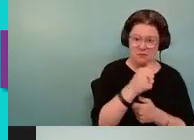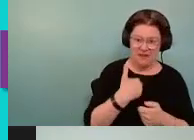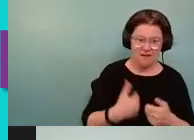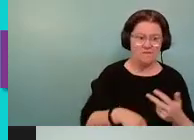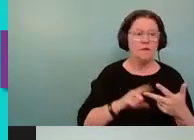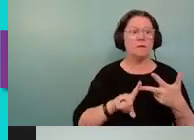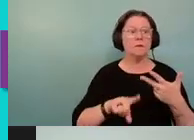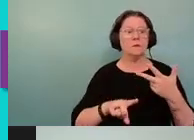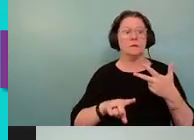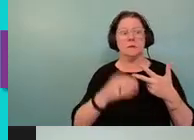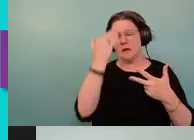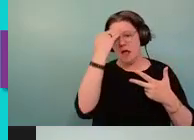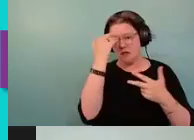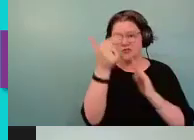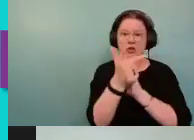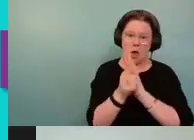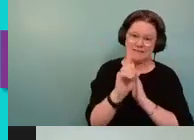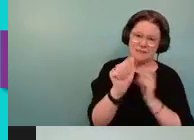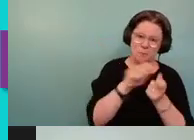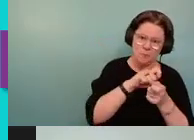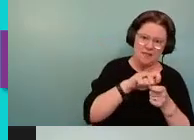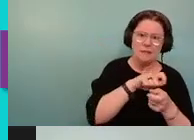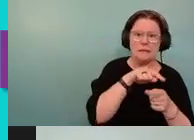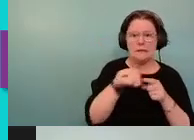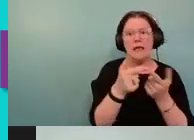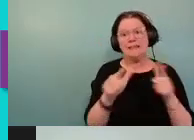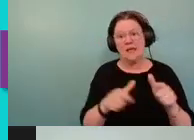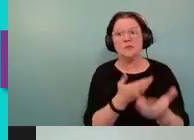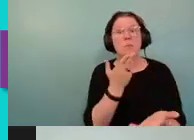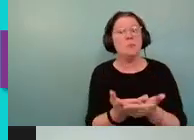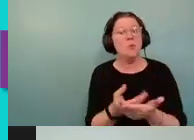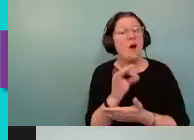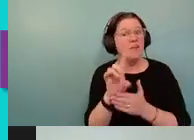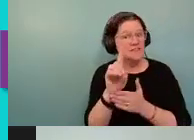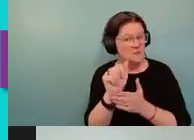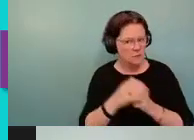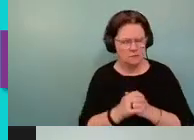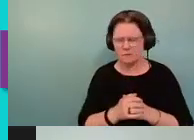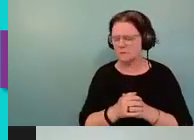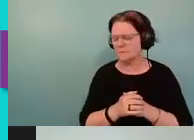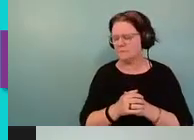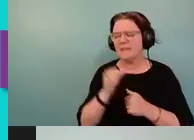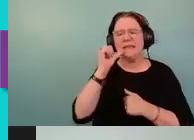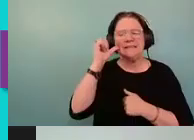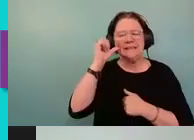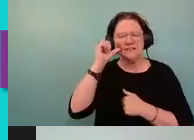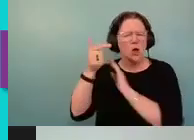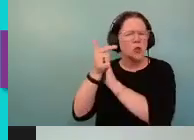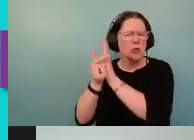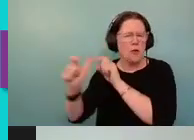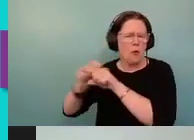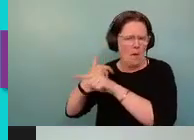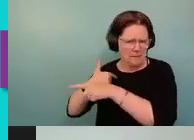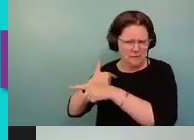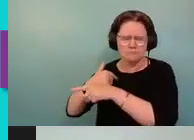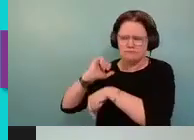have knowledge of disability law, language, and proof of disability. Yesterday, I had a prosecutor's office set